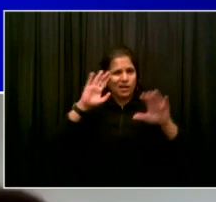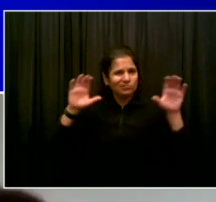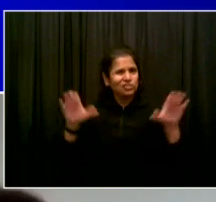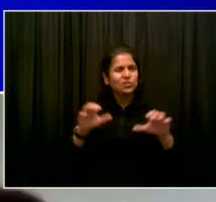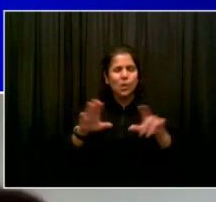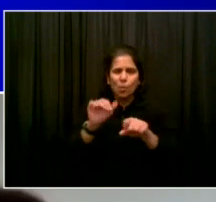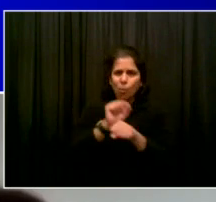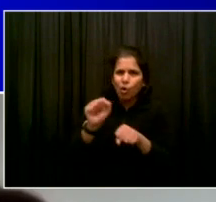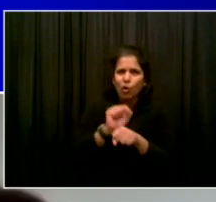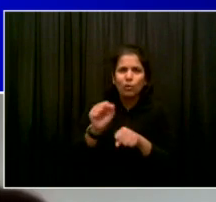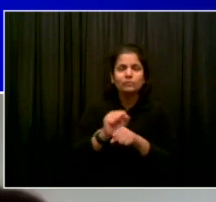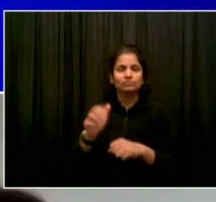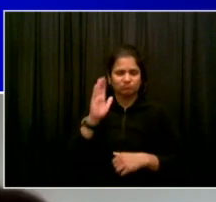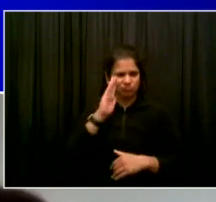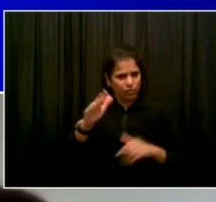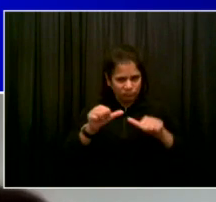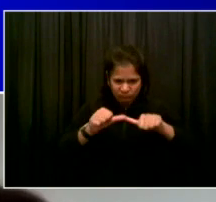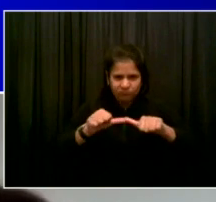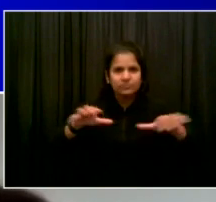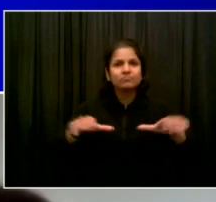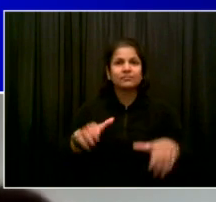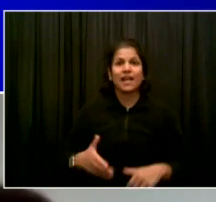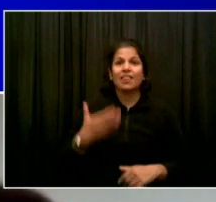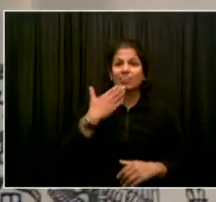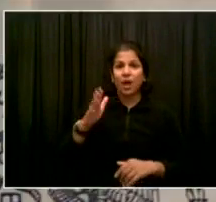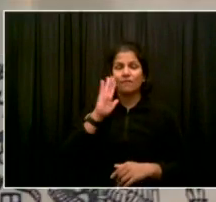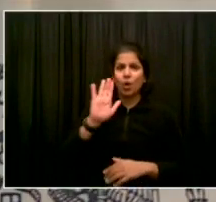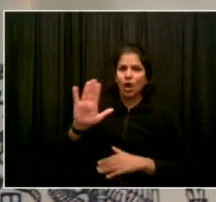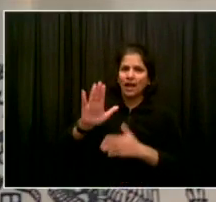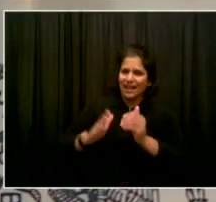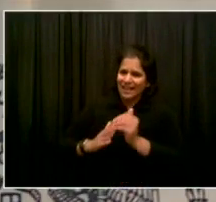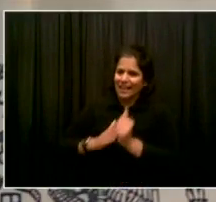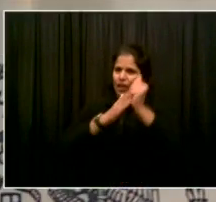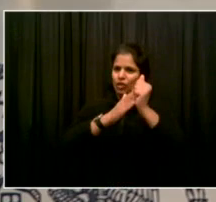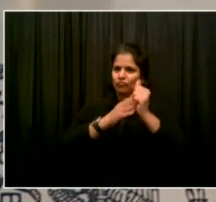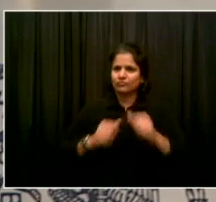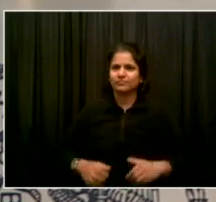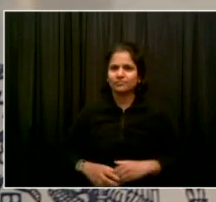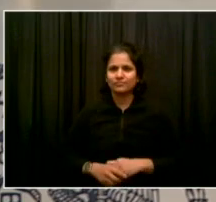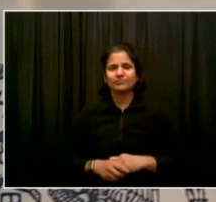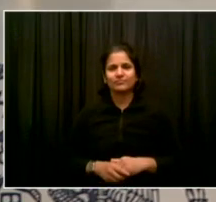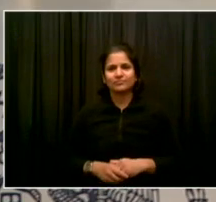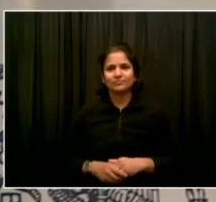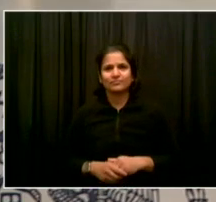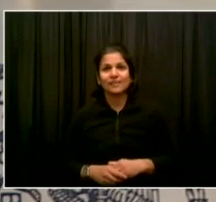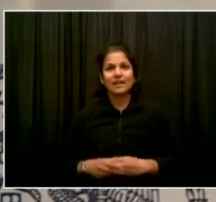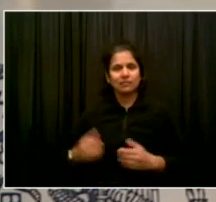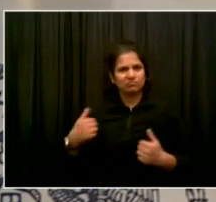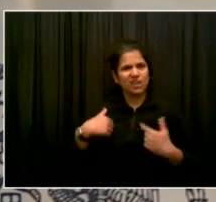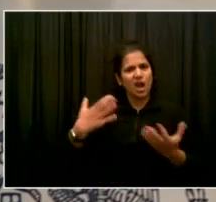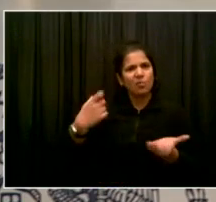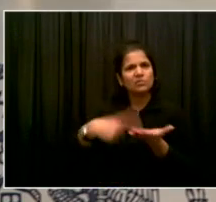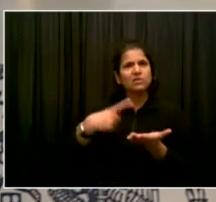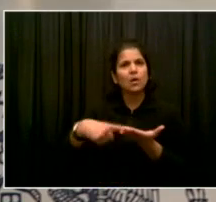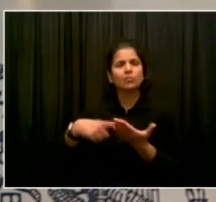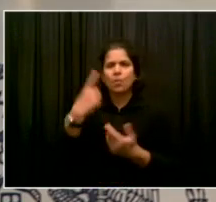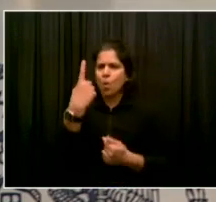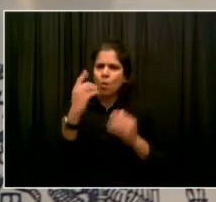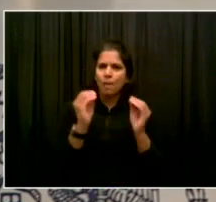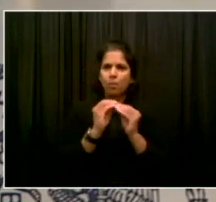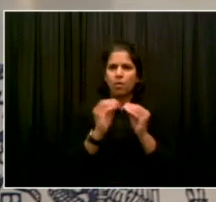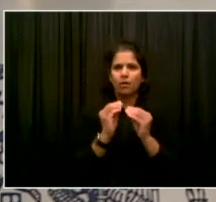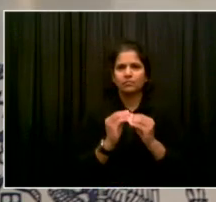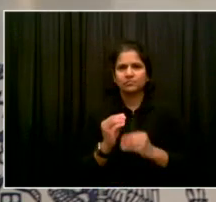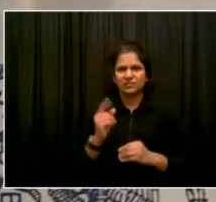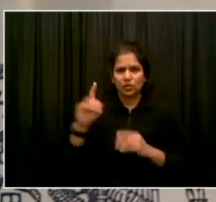more important climate issue, but tease the fact that we're going to have a special guest on who can certainly, among other